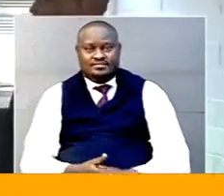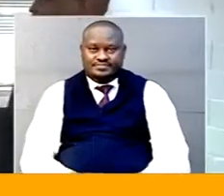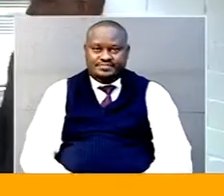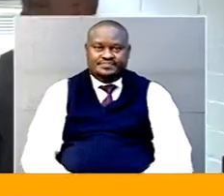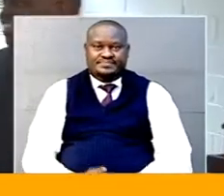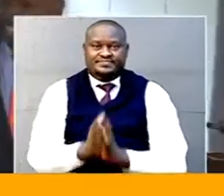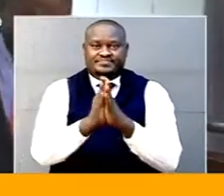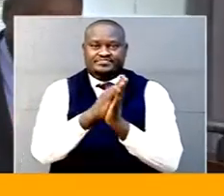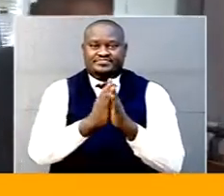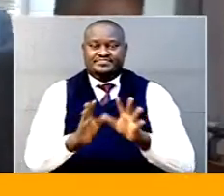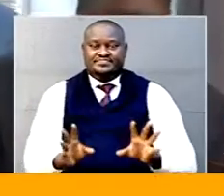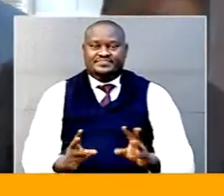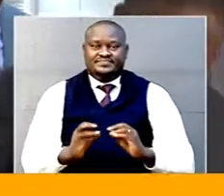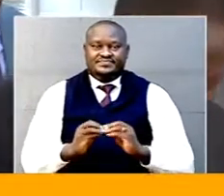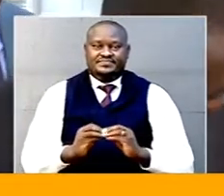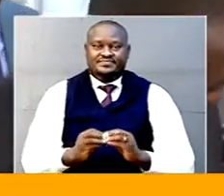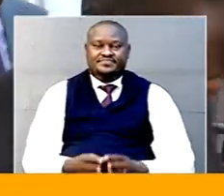Senono, UBC News.